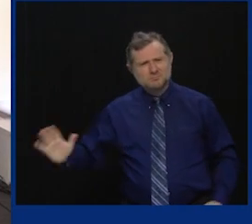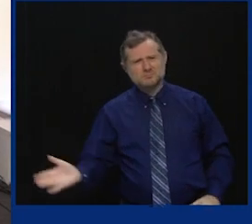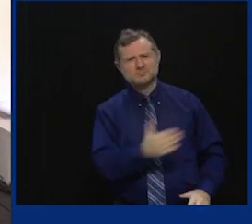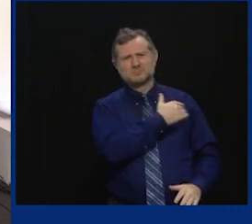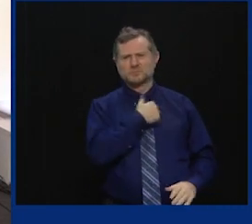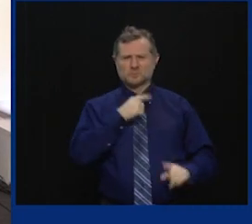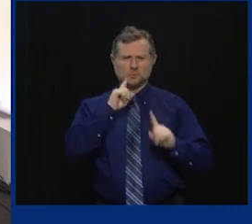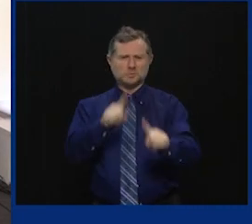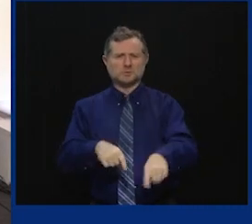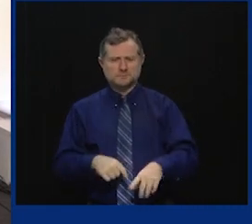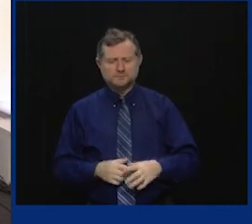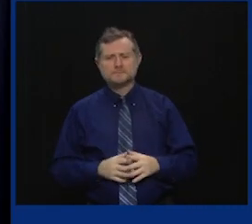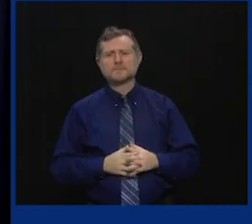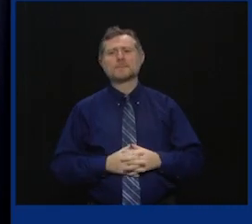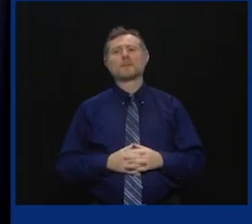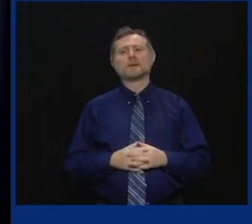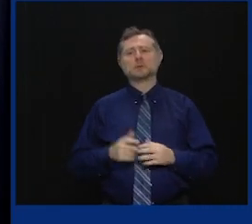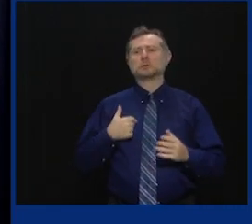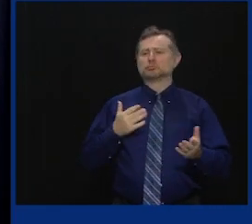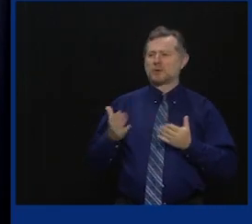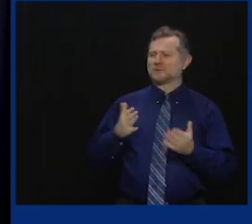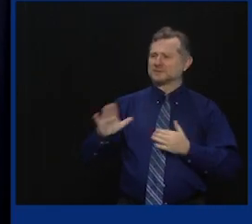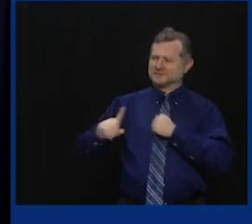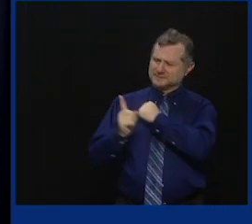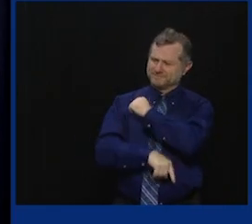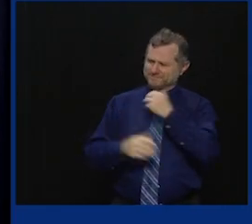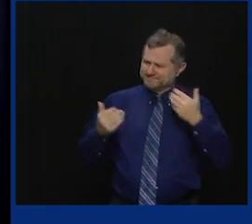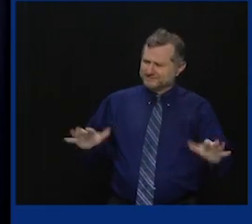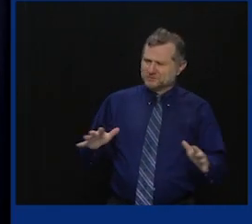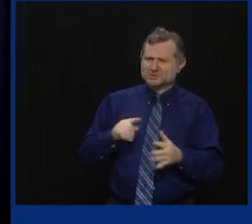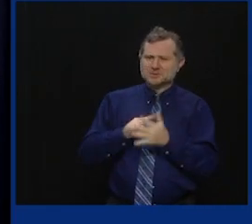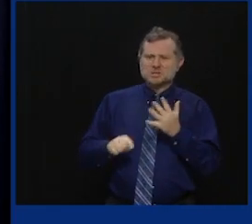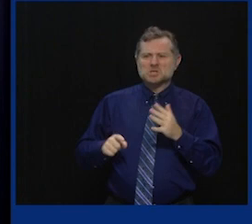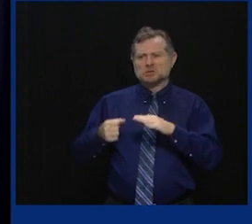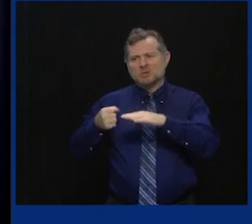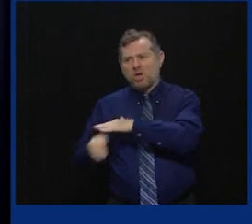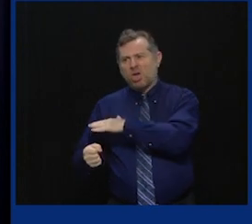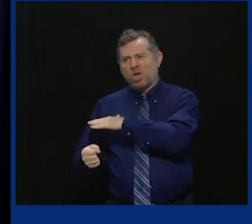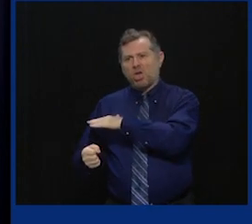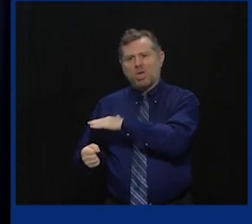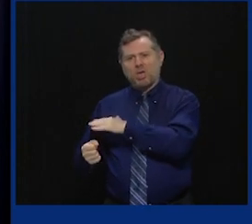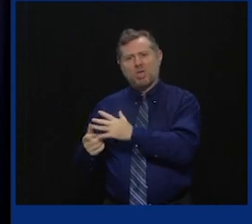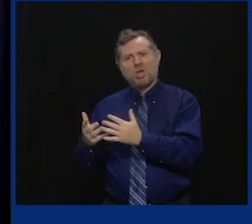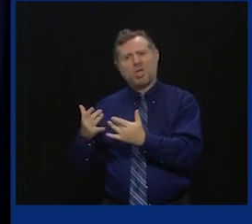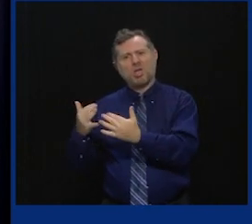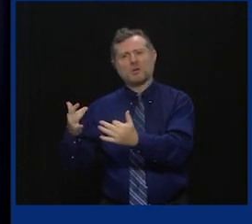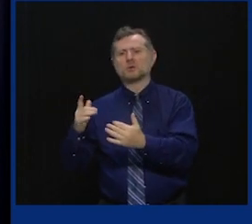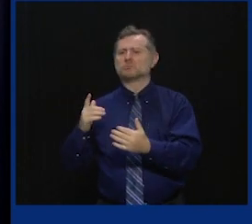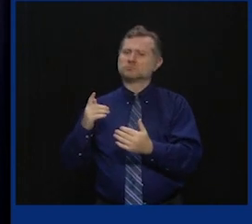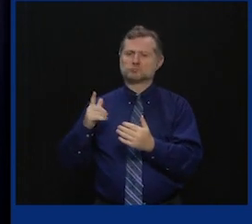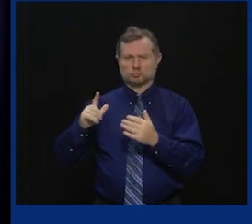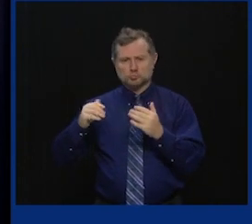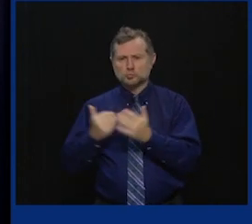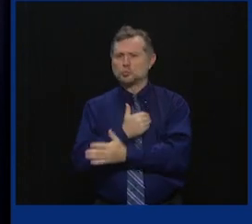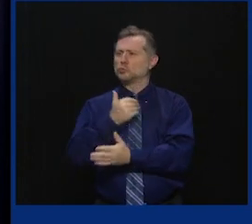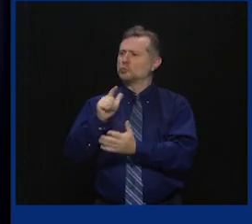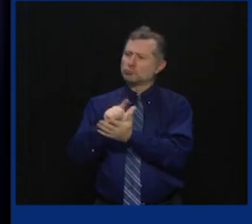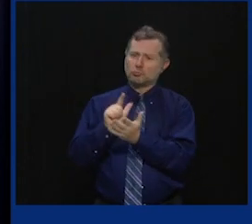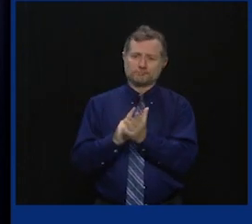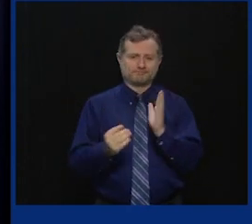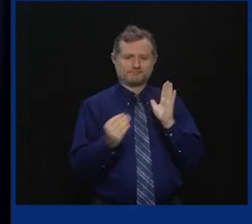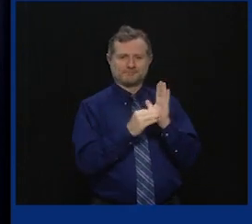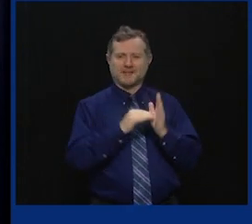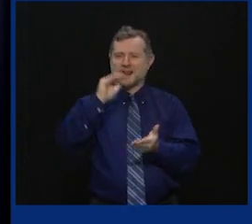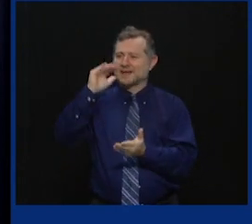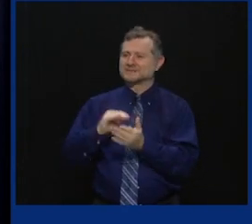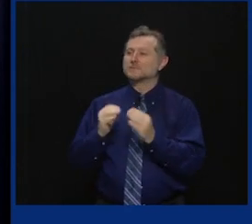They have served their sentences under the dictates of the new less is more, but they shouldn't have to wait for the enactment